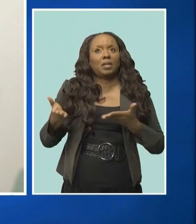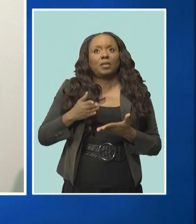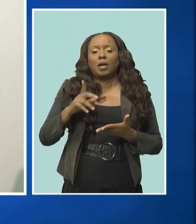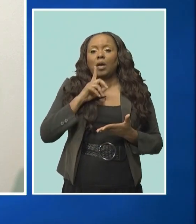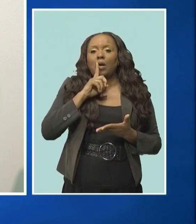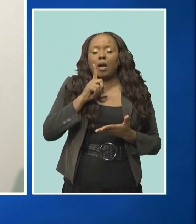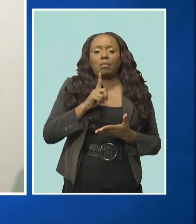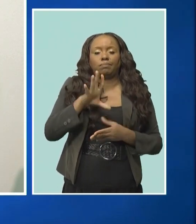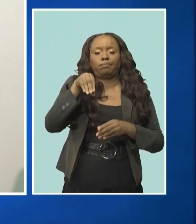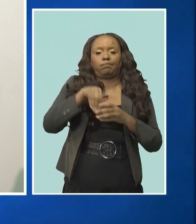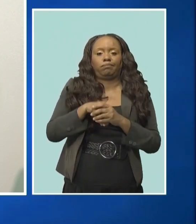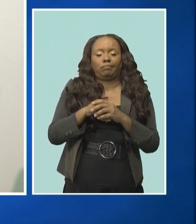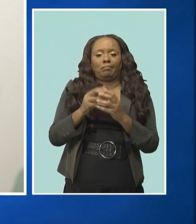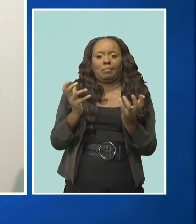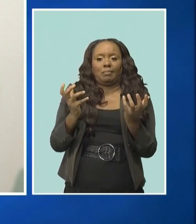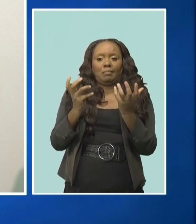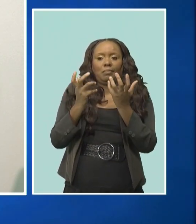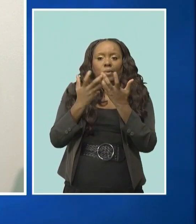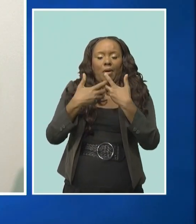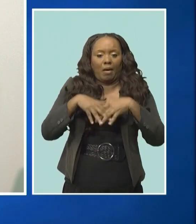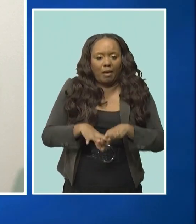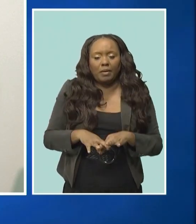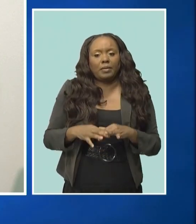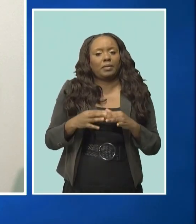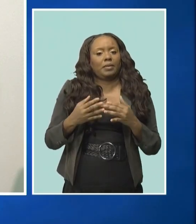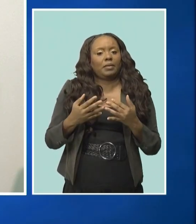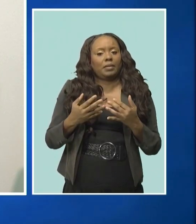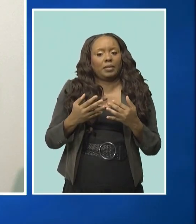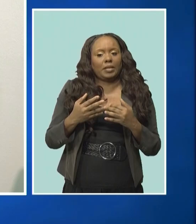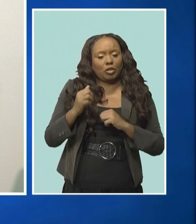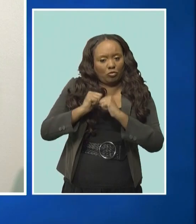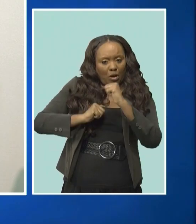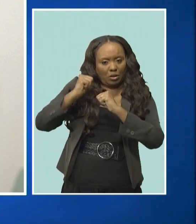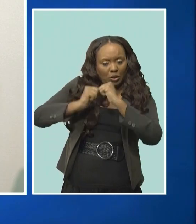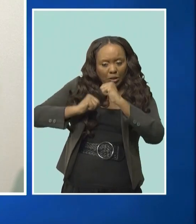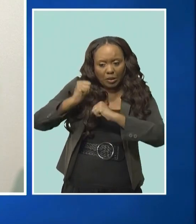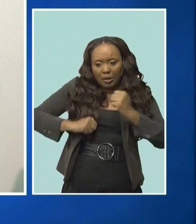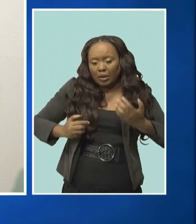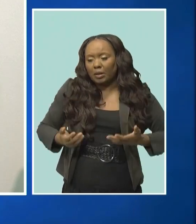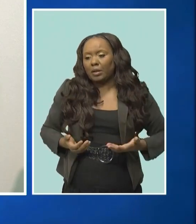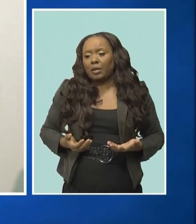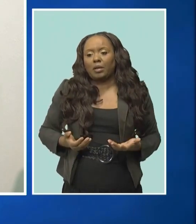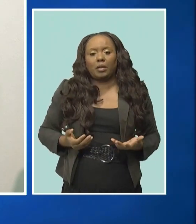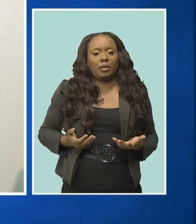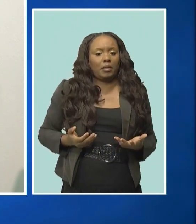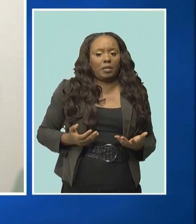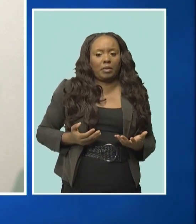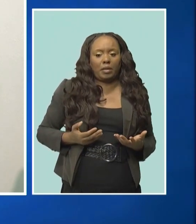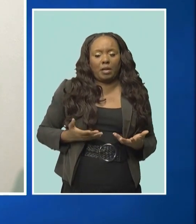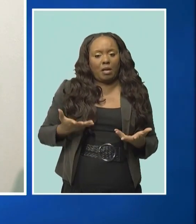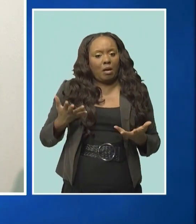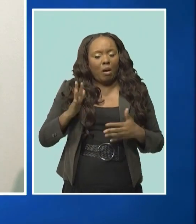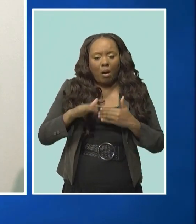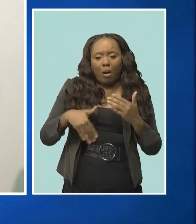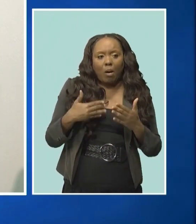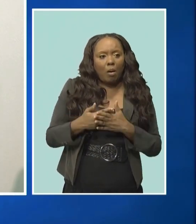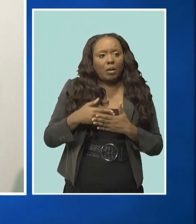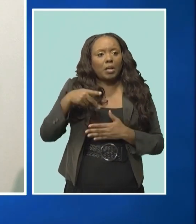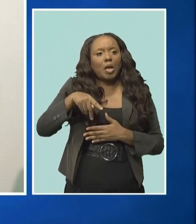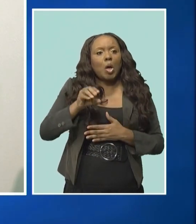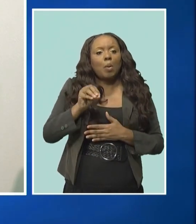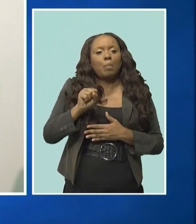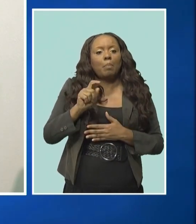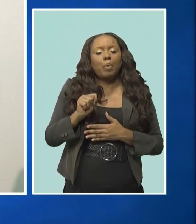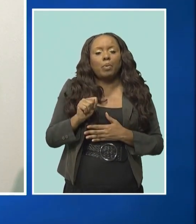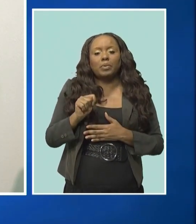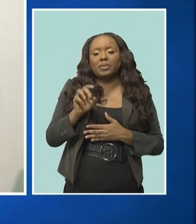their existing infrastructure, vehicle complement. Postal Express couriers handles things